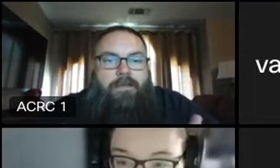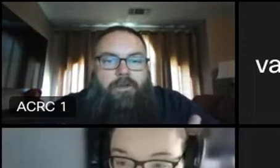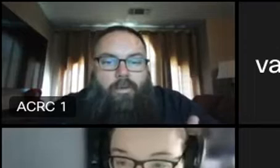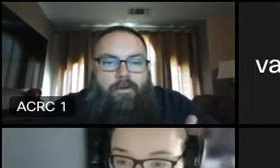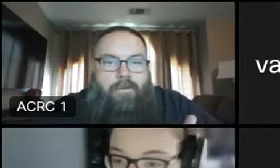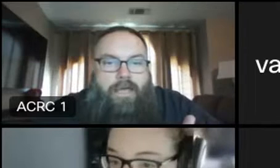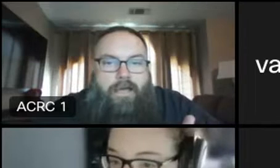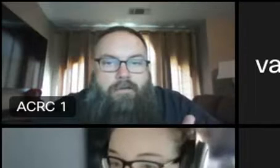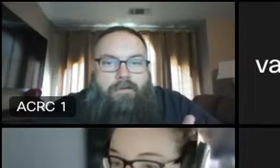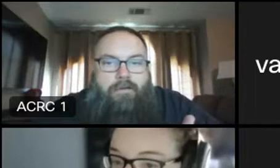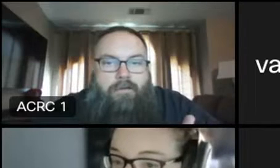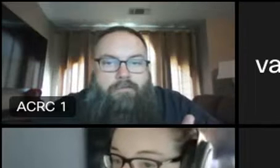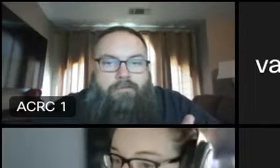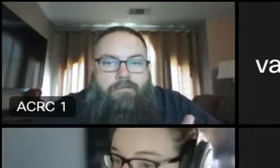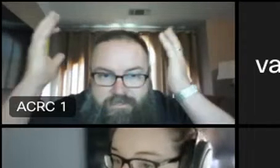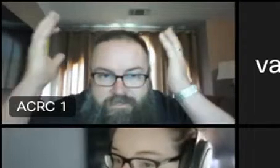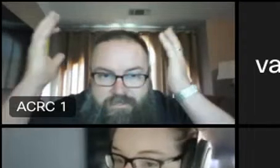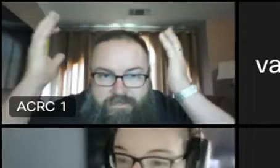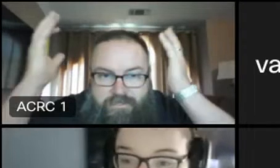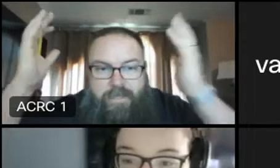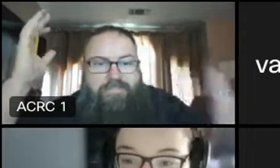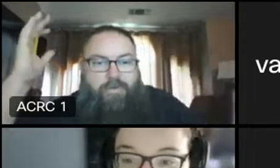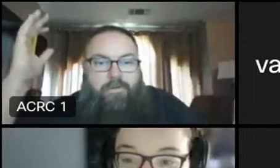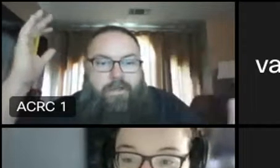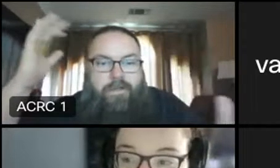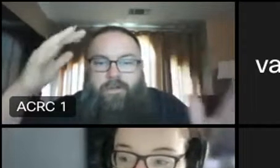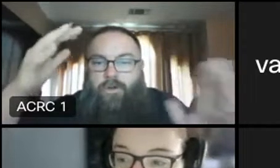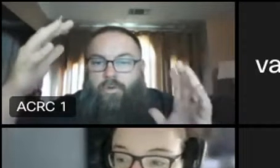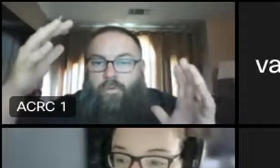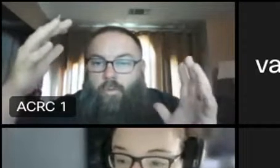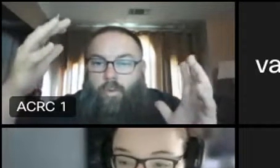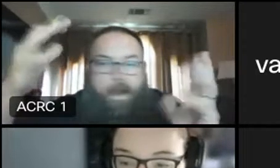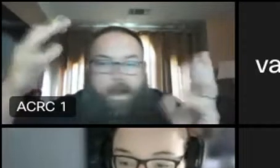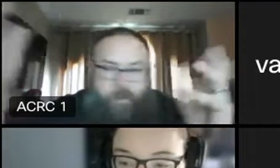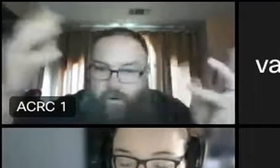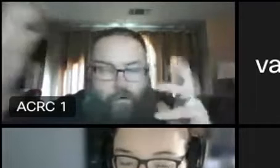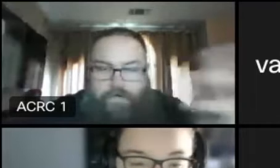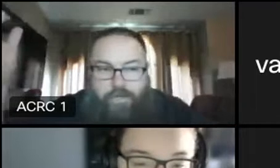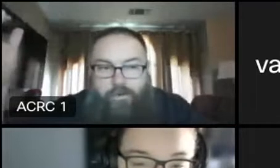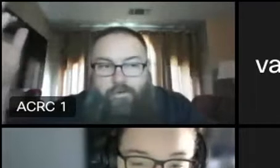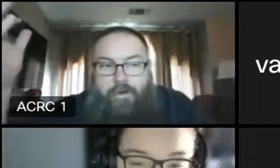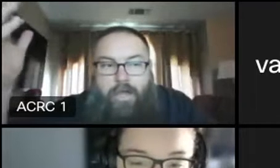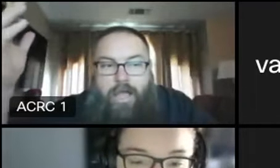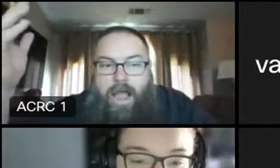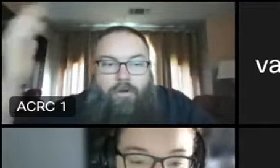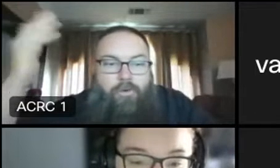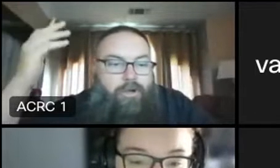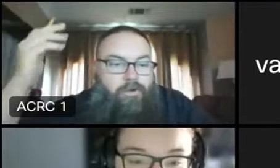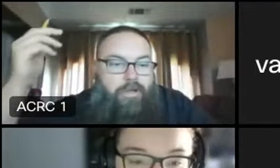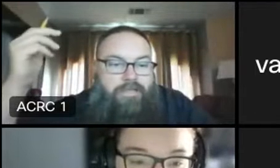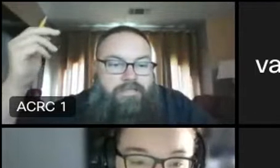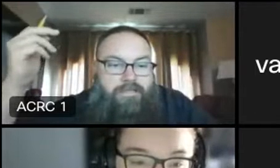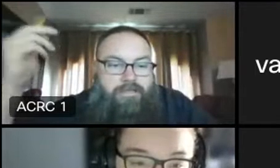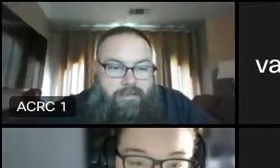1, we don't have a whole service system of clients wondering where they're going to go, how